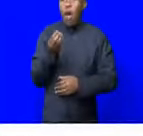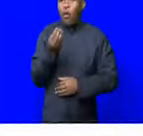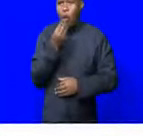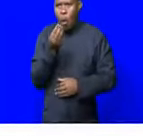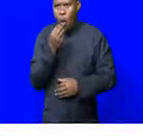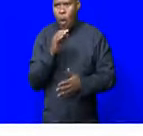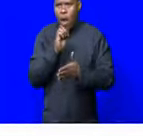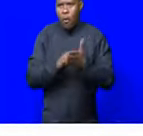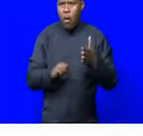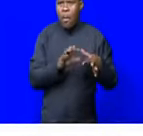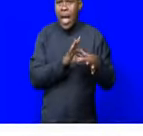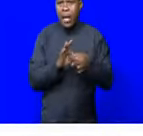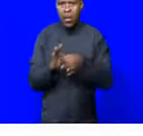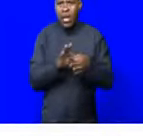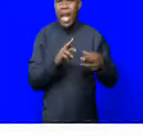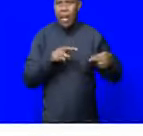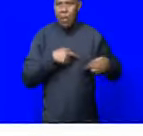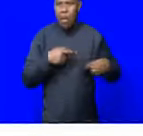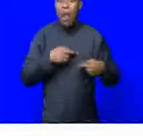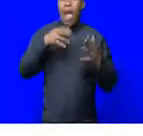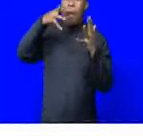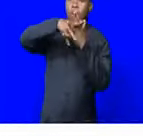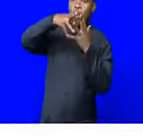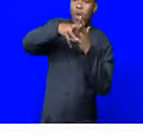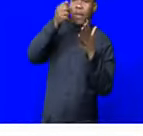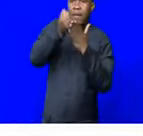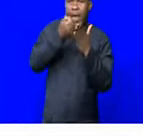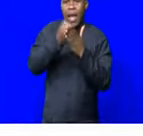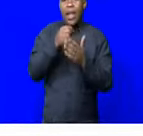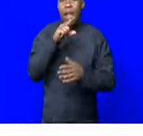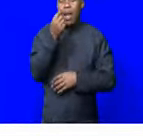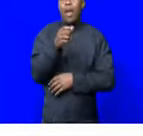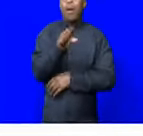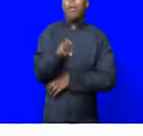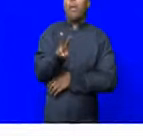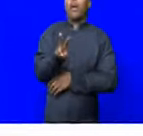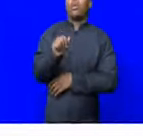Abuse Organization. The SWACA director, Nonhlanhla Dlamini,